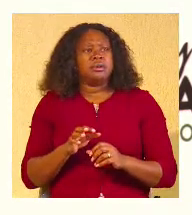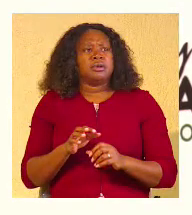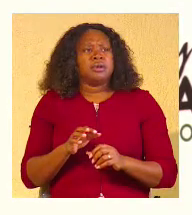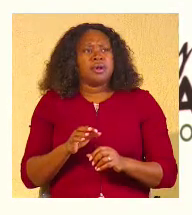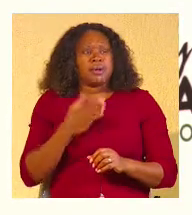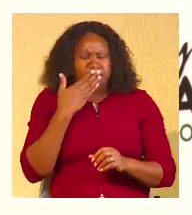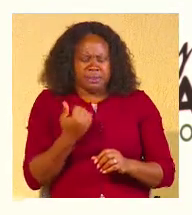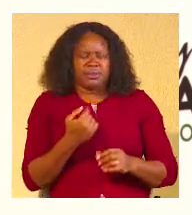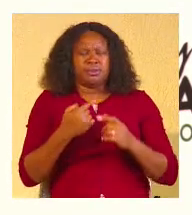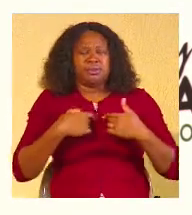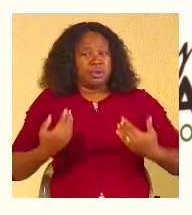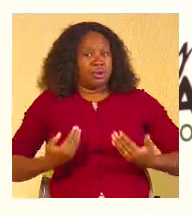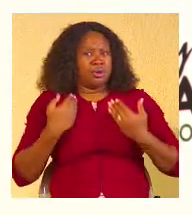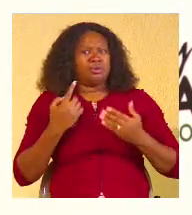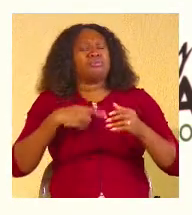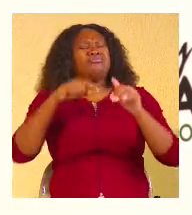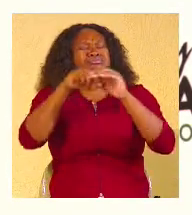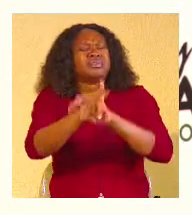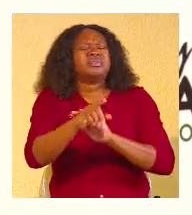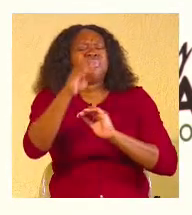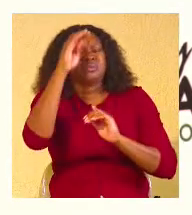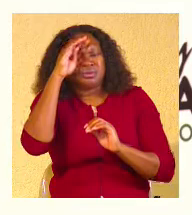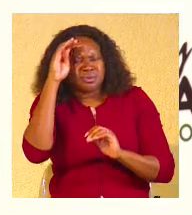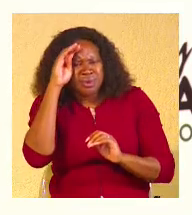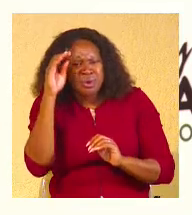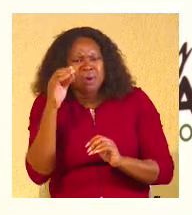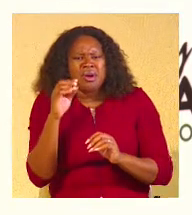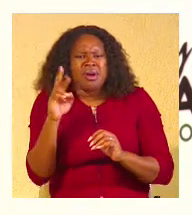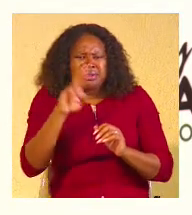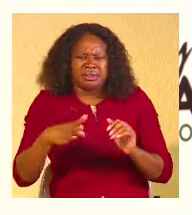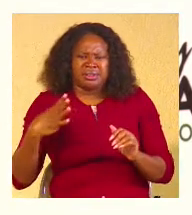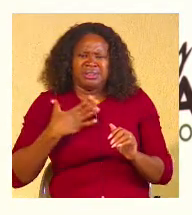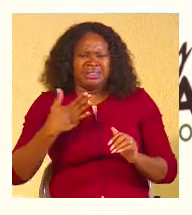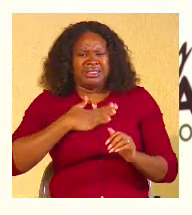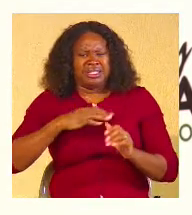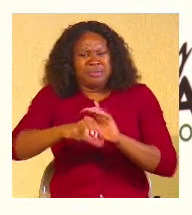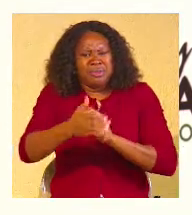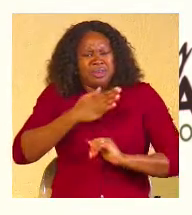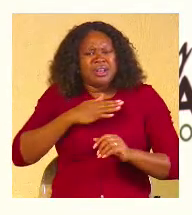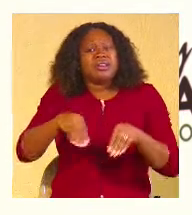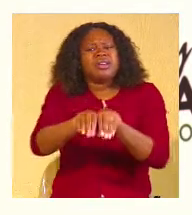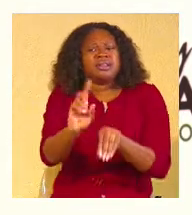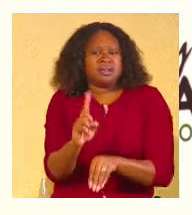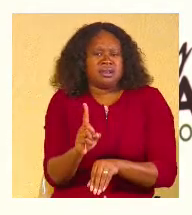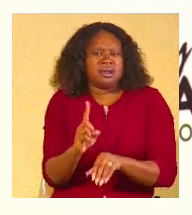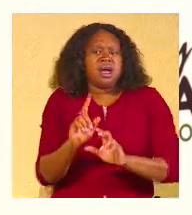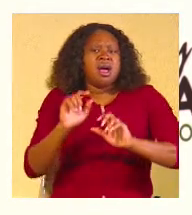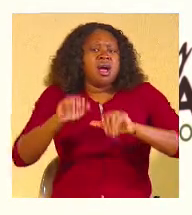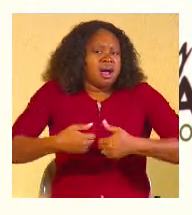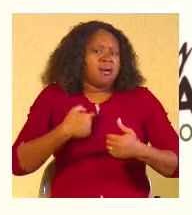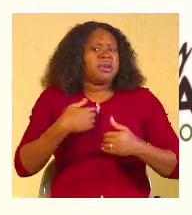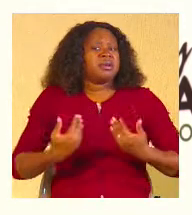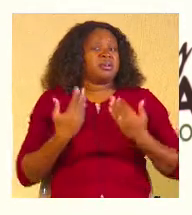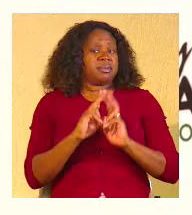the custodians, as we're saying. Let us go out there and find out what is it that my governor in my constituency is doing, and how then can I, as a young